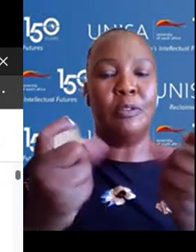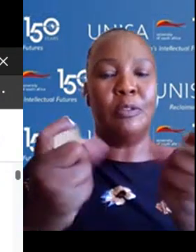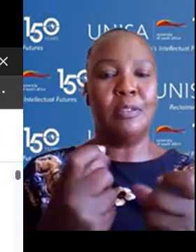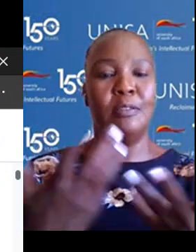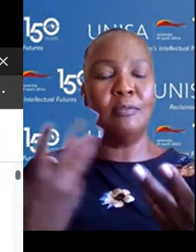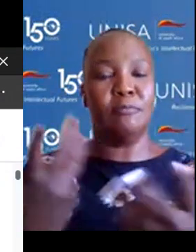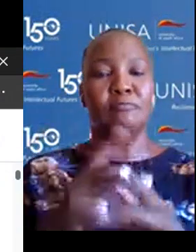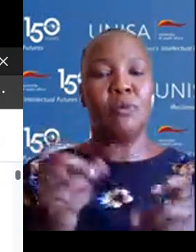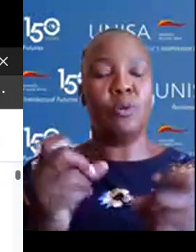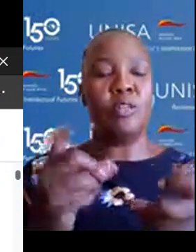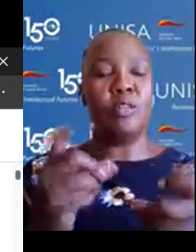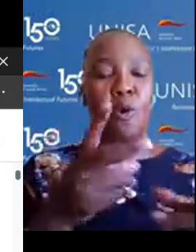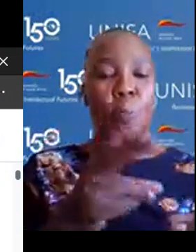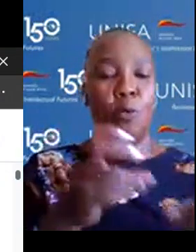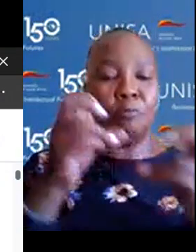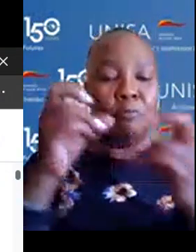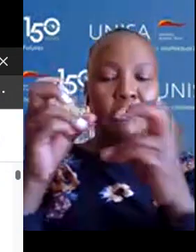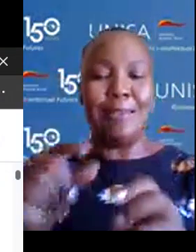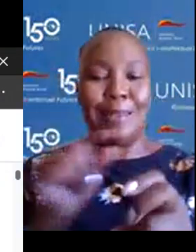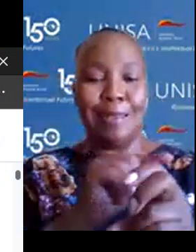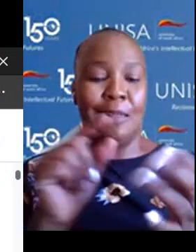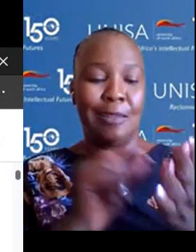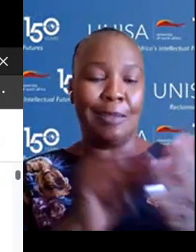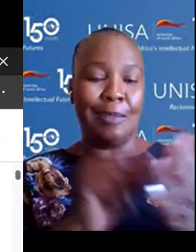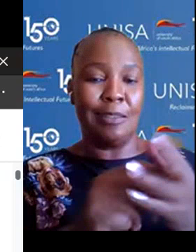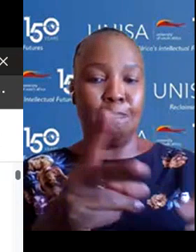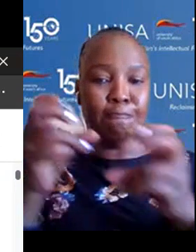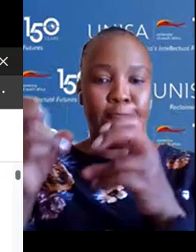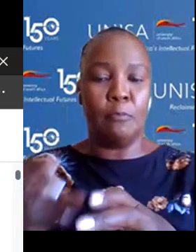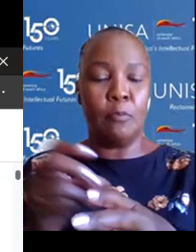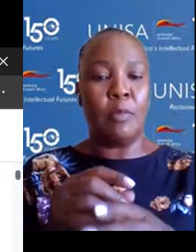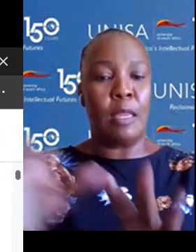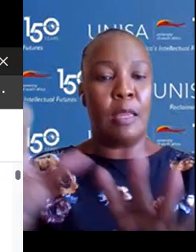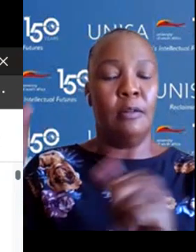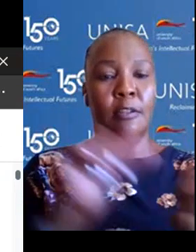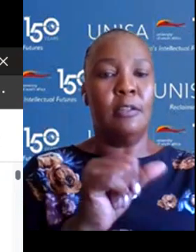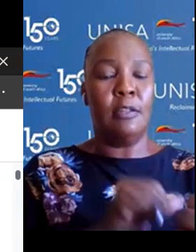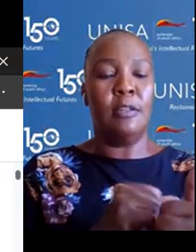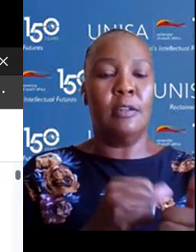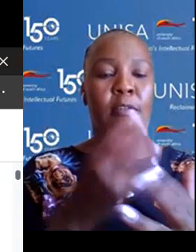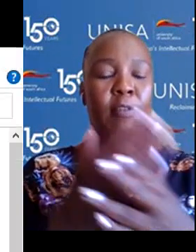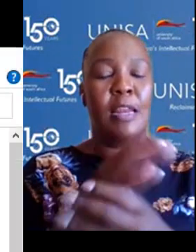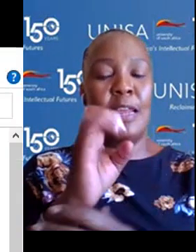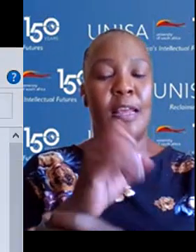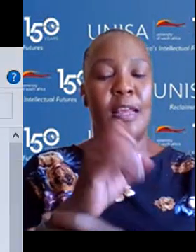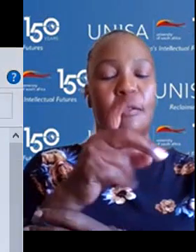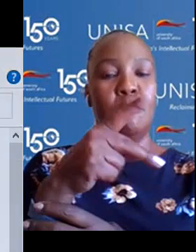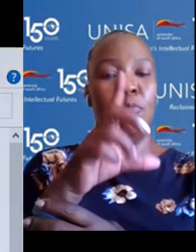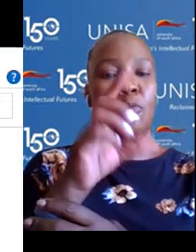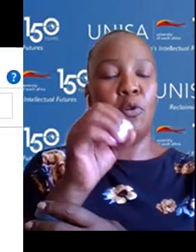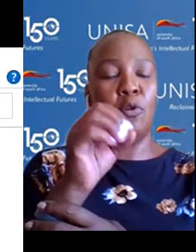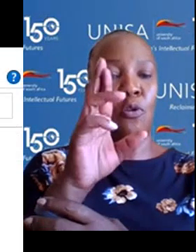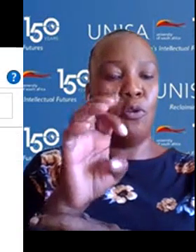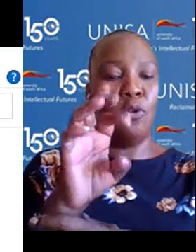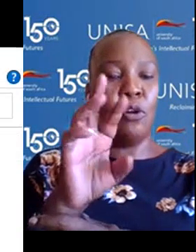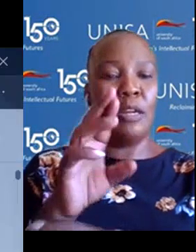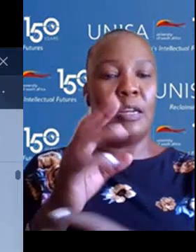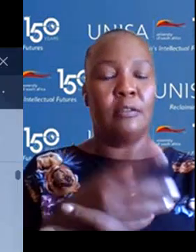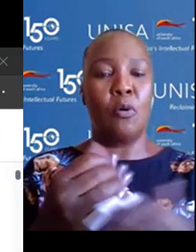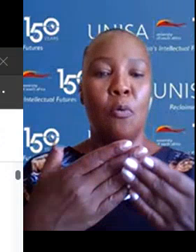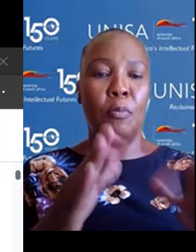I'm just going to quickly copy that text. Now I'm going to go back to my File Explorer. Now you can see I've got so many open,